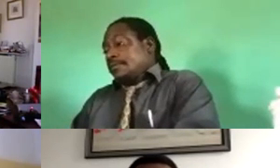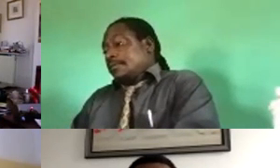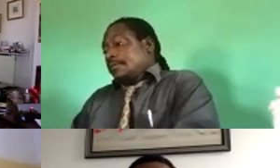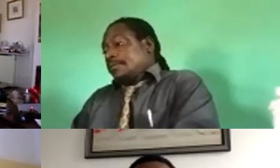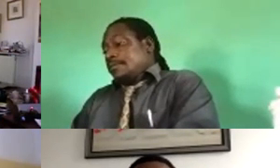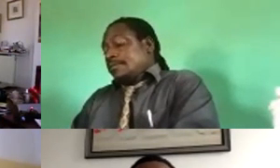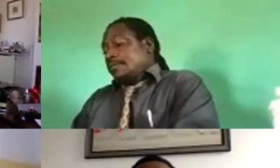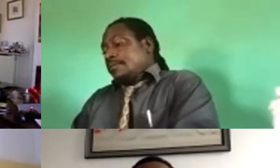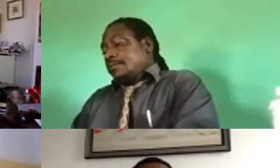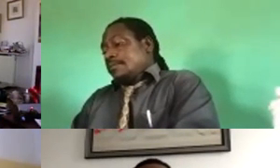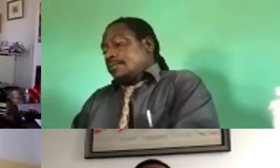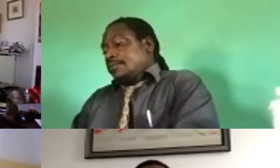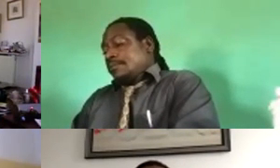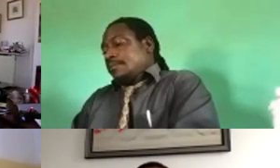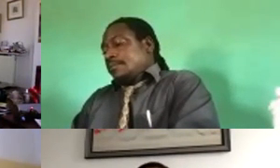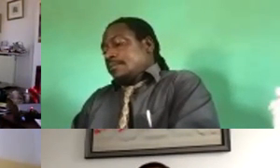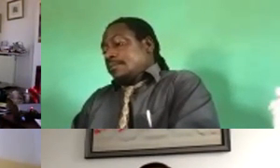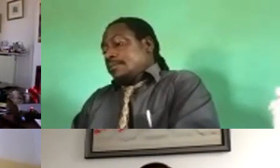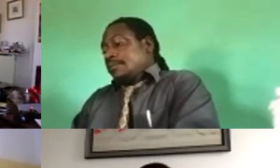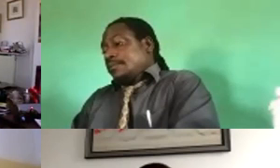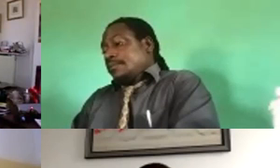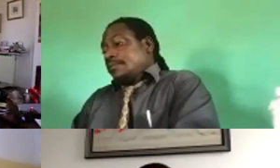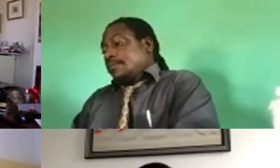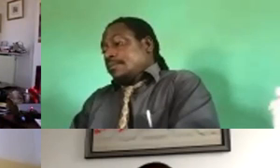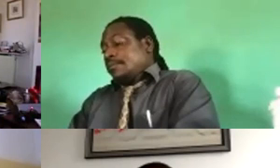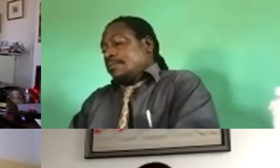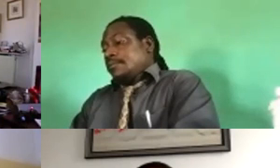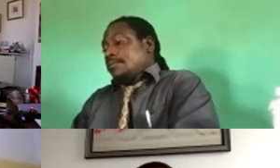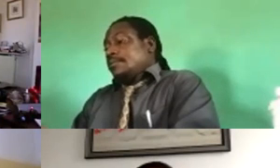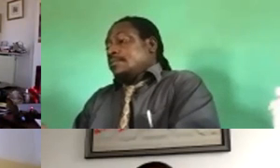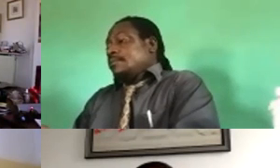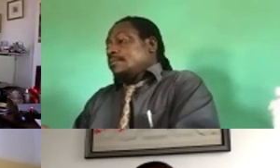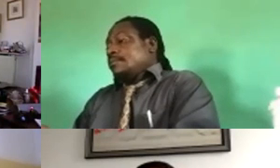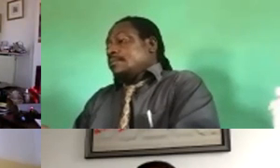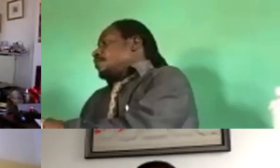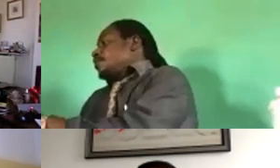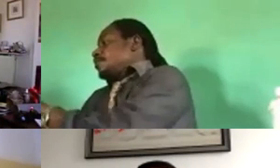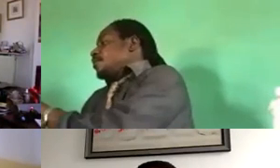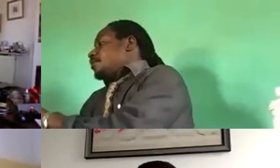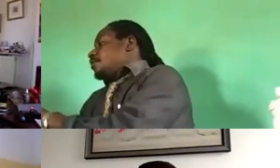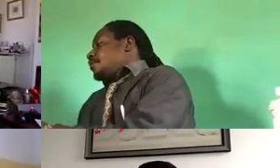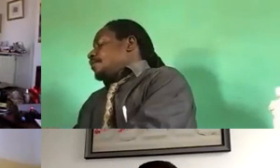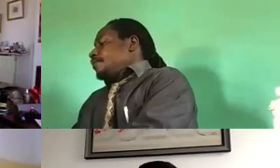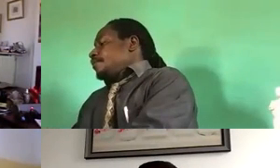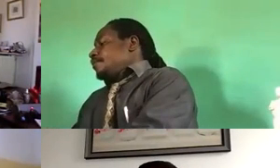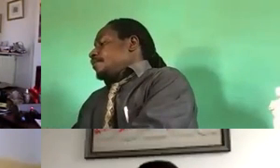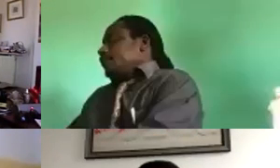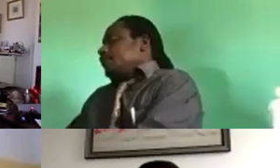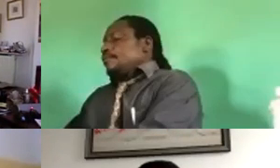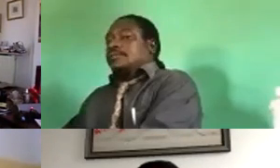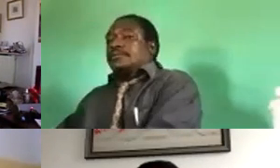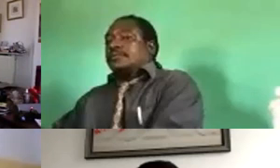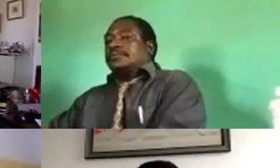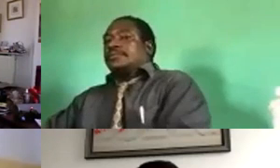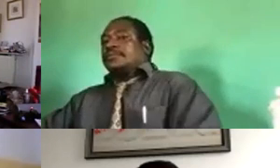which the World Health Organization is calling the infodemic. We are seeing a record amount of fake news